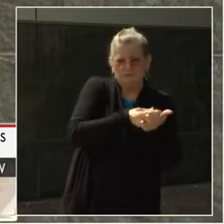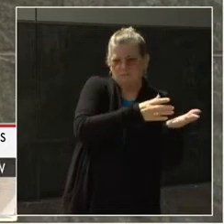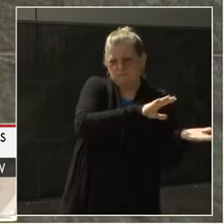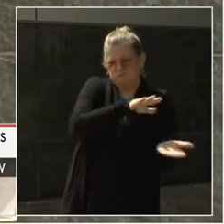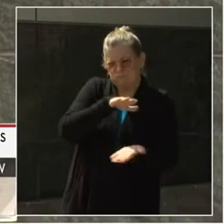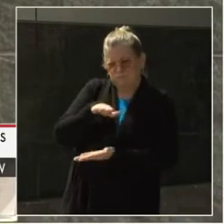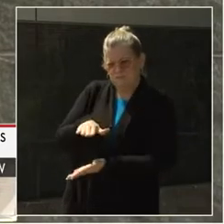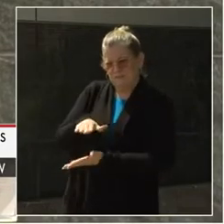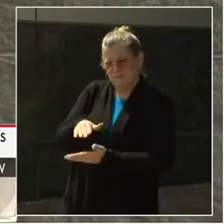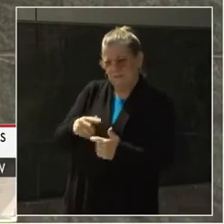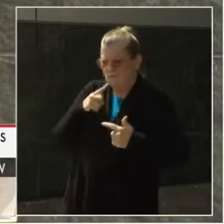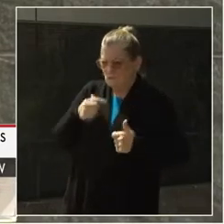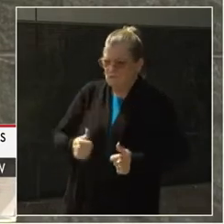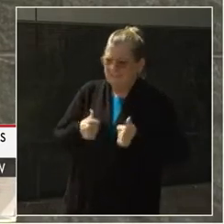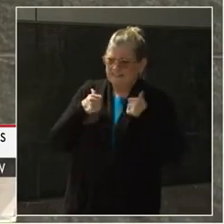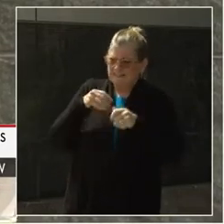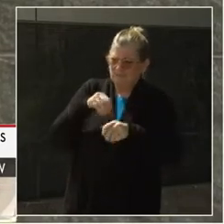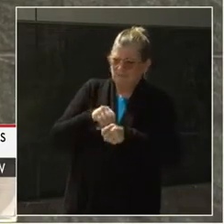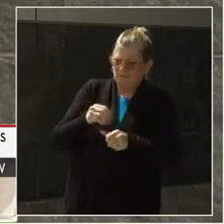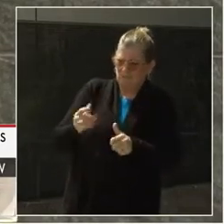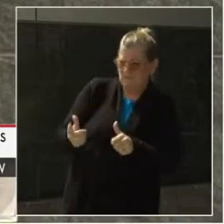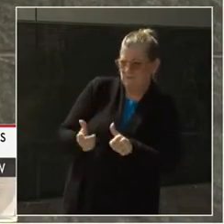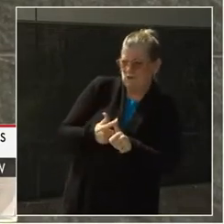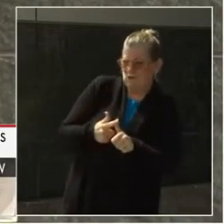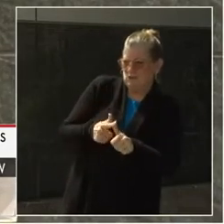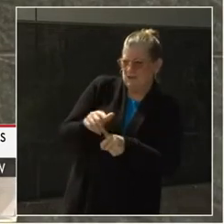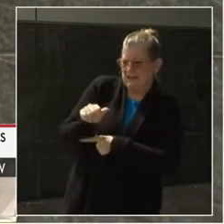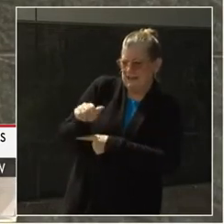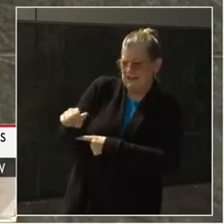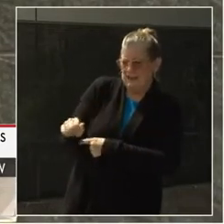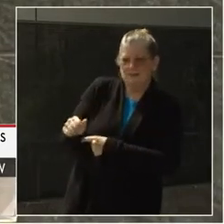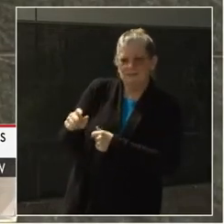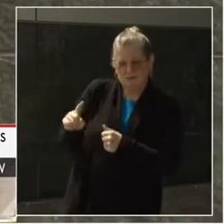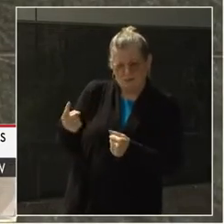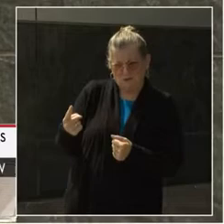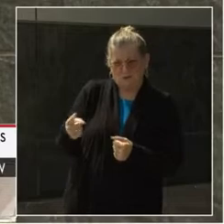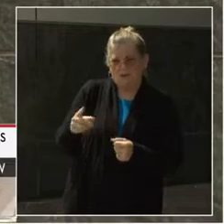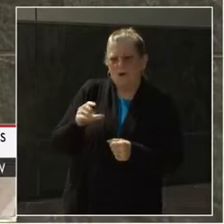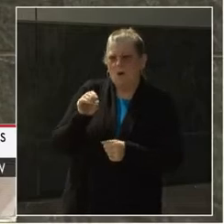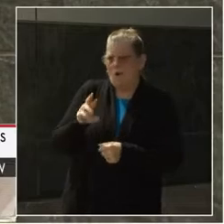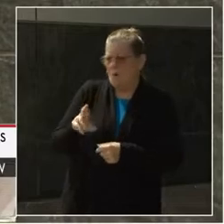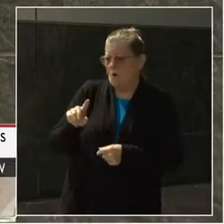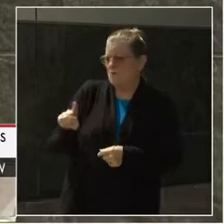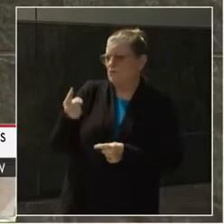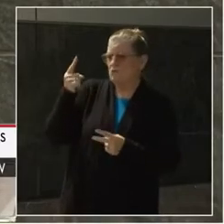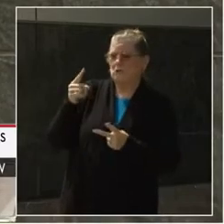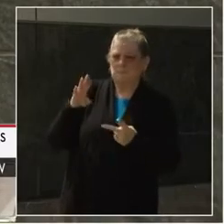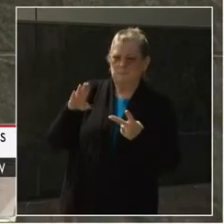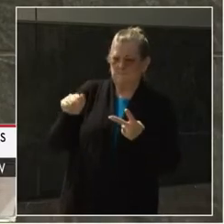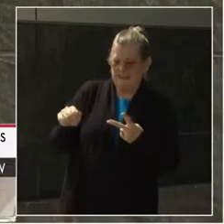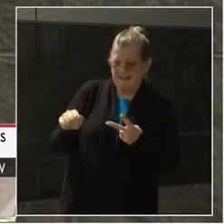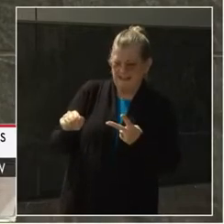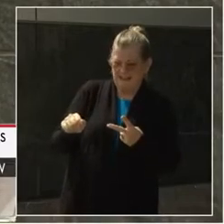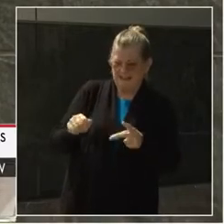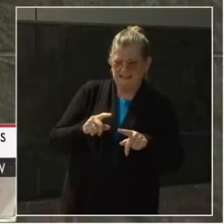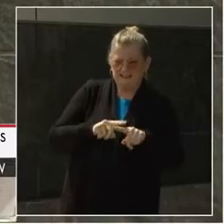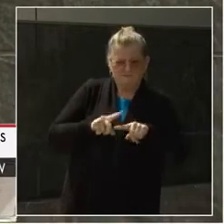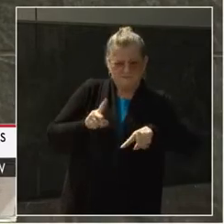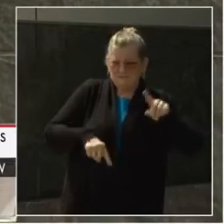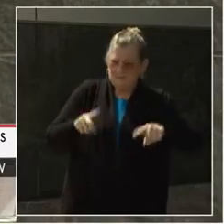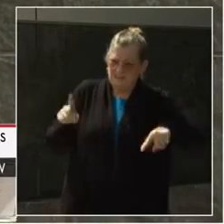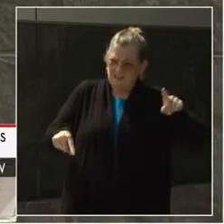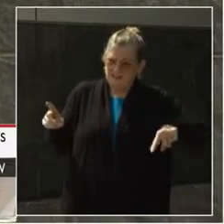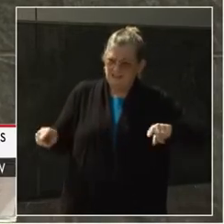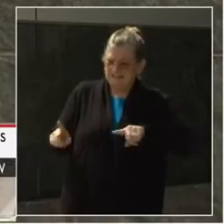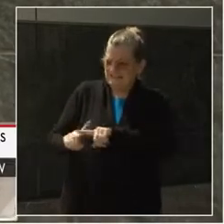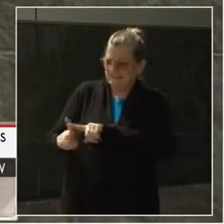their first associate's or bachelor's degrees at select colleges and universities. Last but certainly not least is our new program.